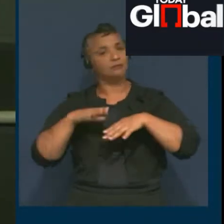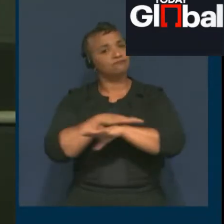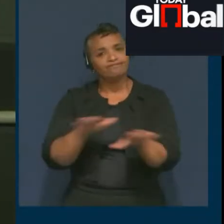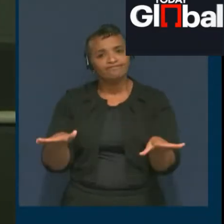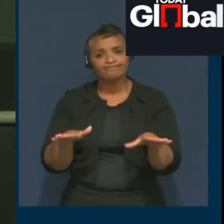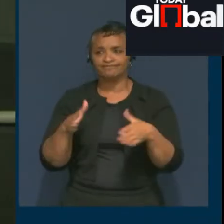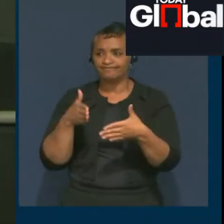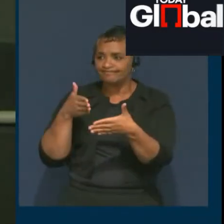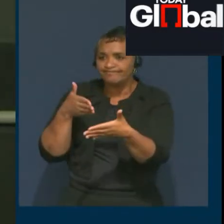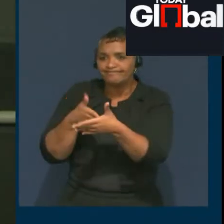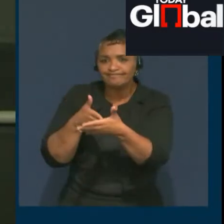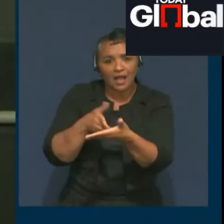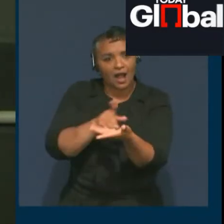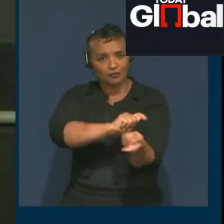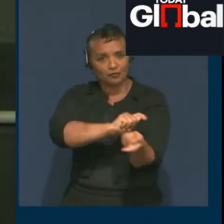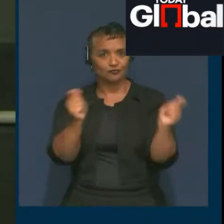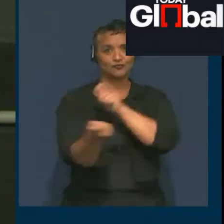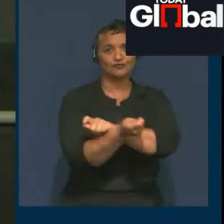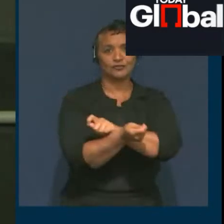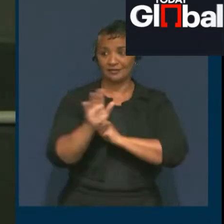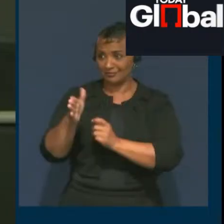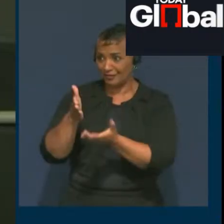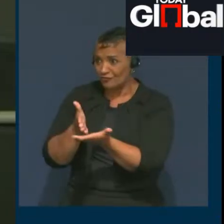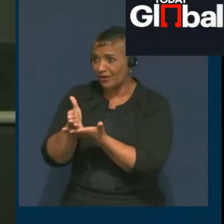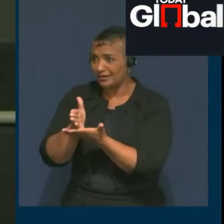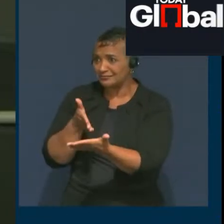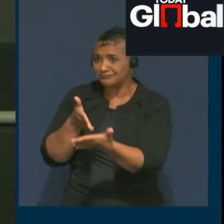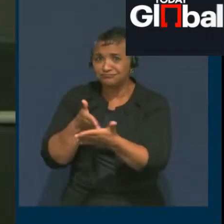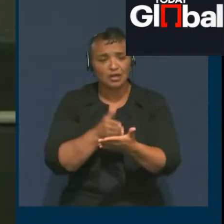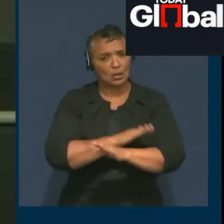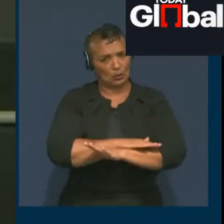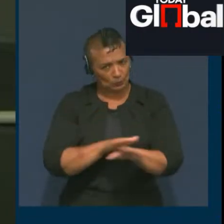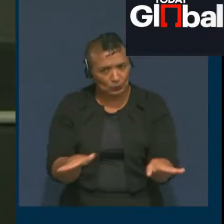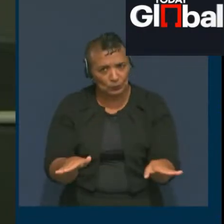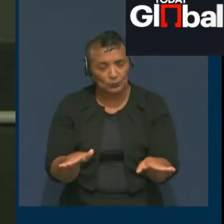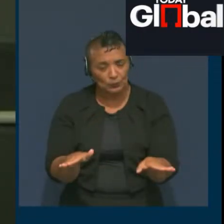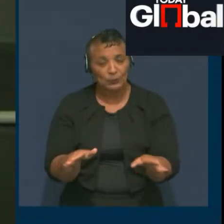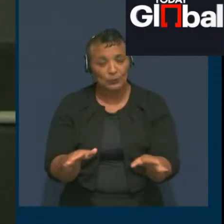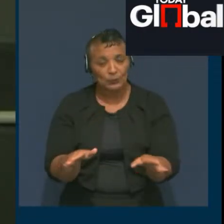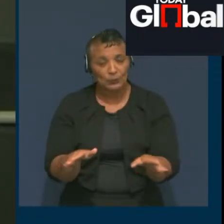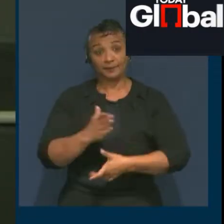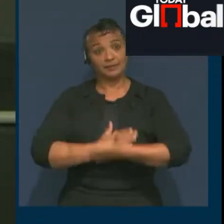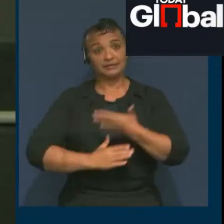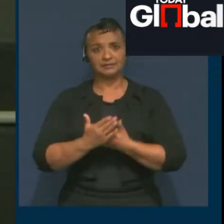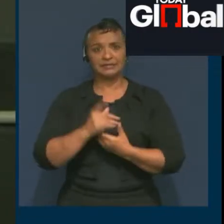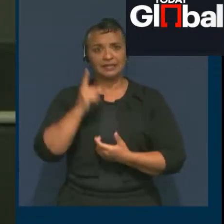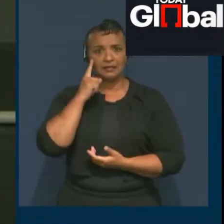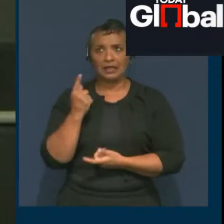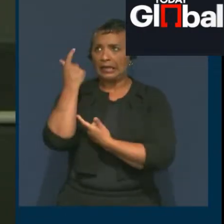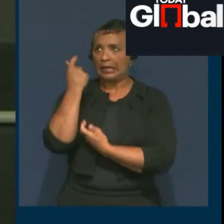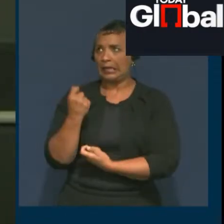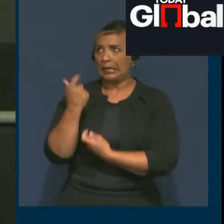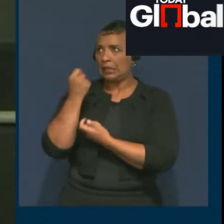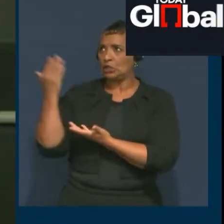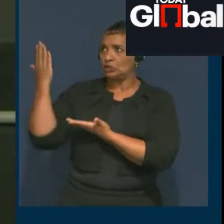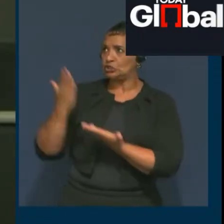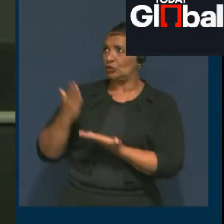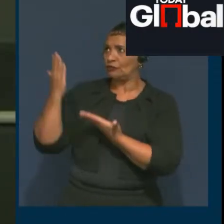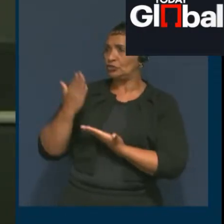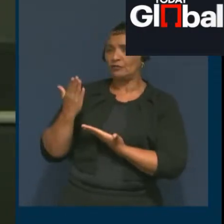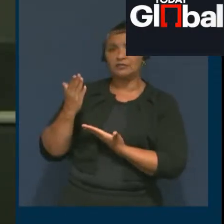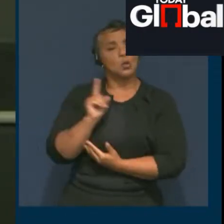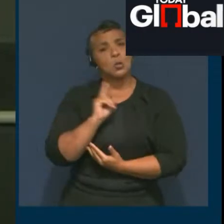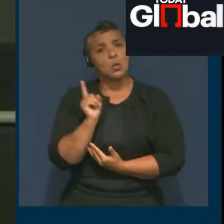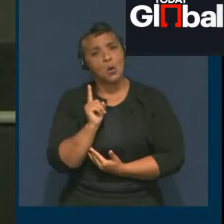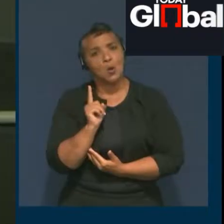them turning into constraints on their rights and aspirations. Persons with disabilities are not merely beneficiaries of services, nor a category